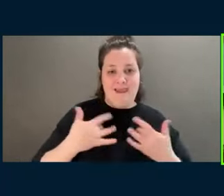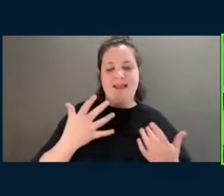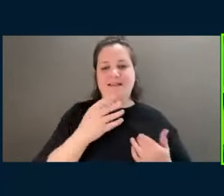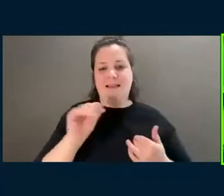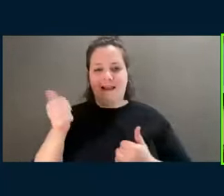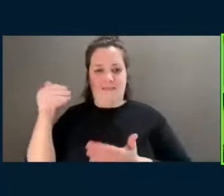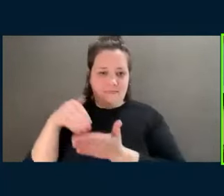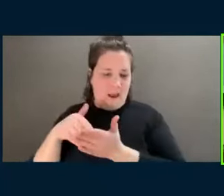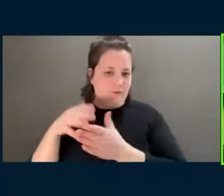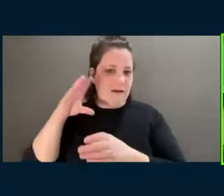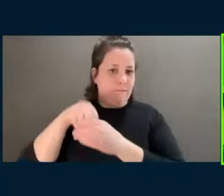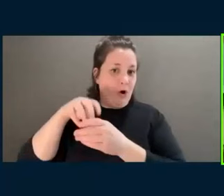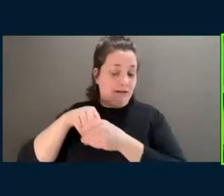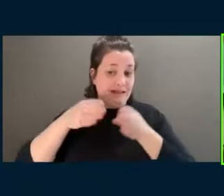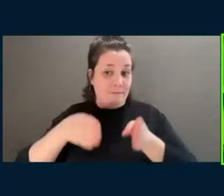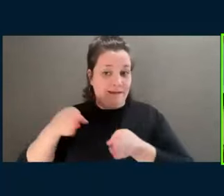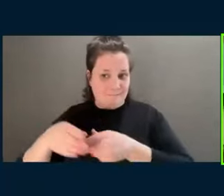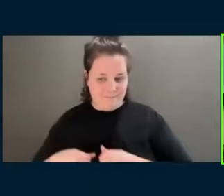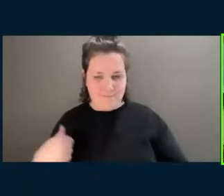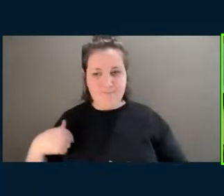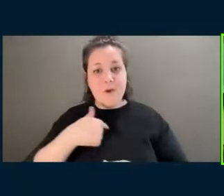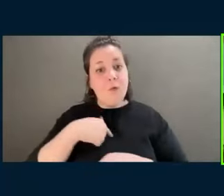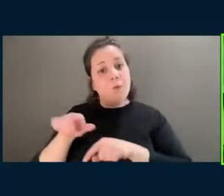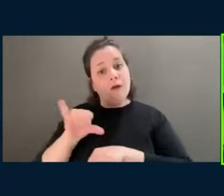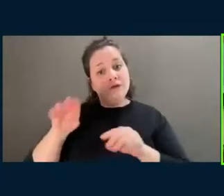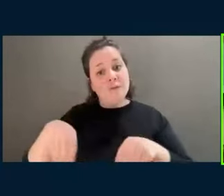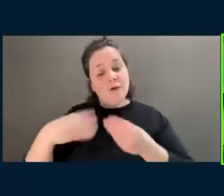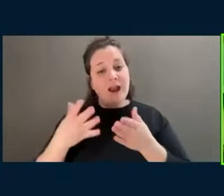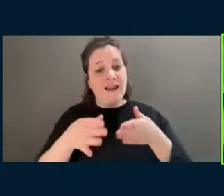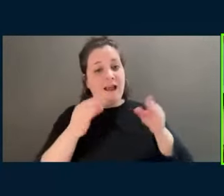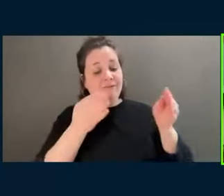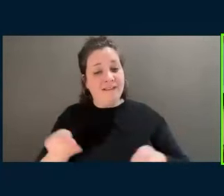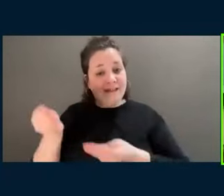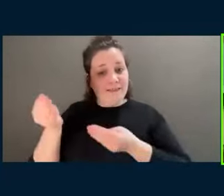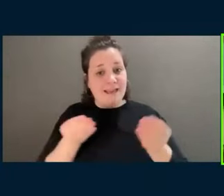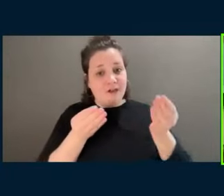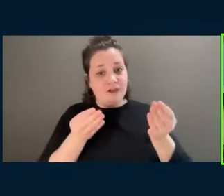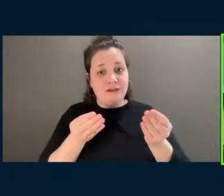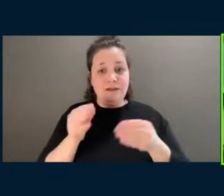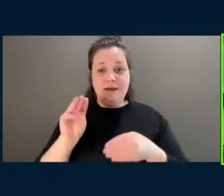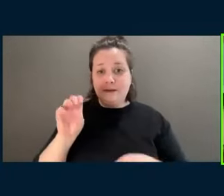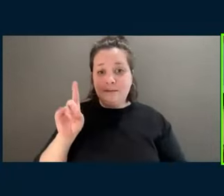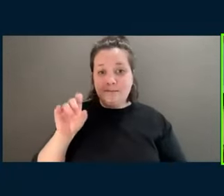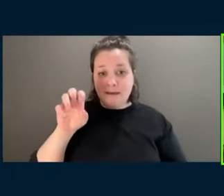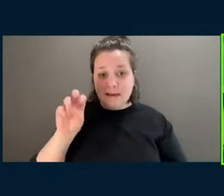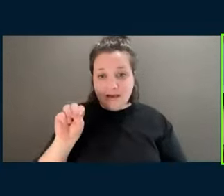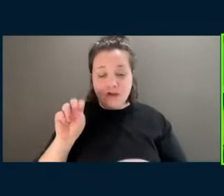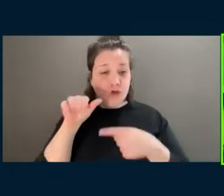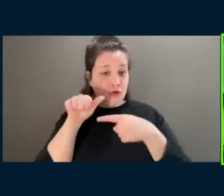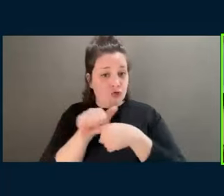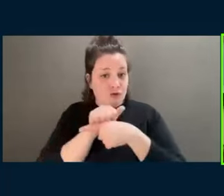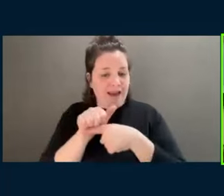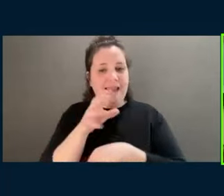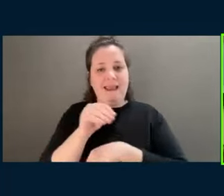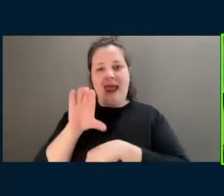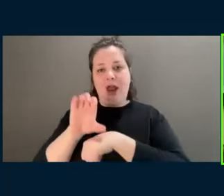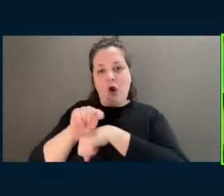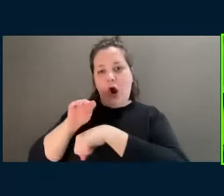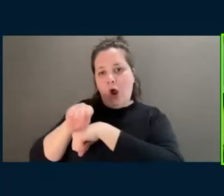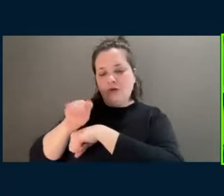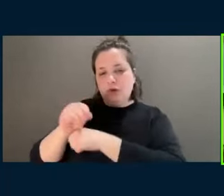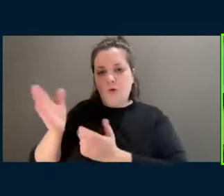Service at the Department of Justice provides facilitation, mediation, training, and consultation services at no cost and